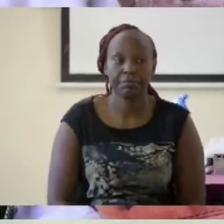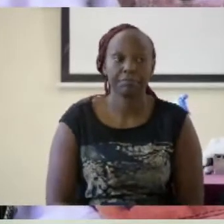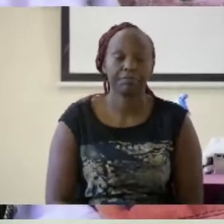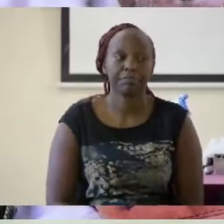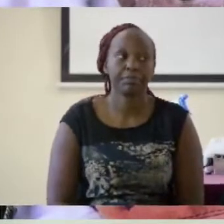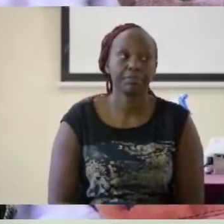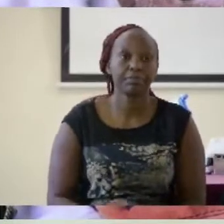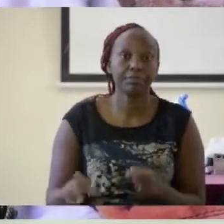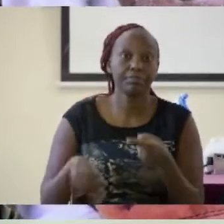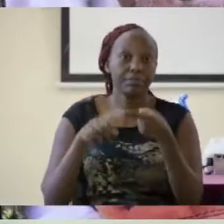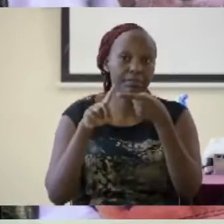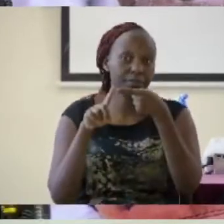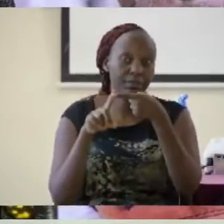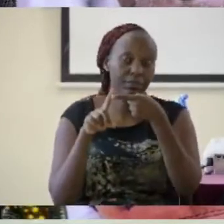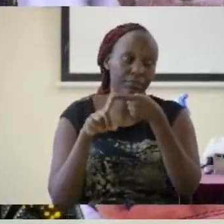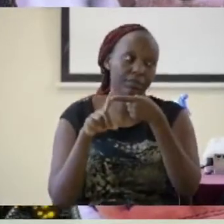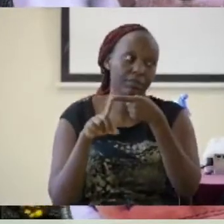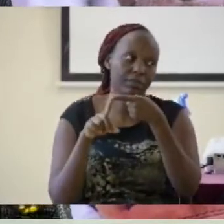One,